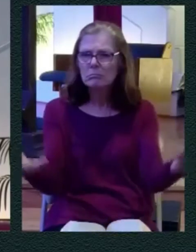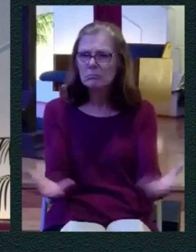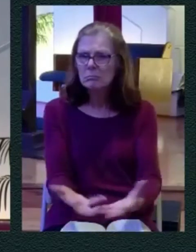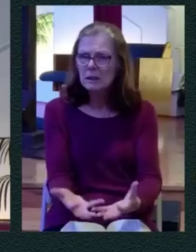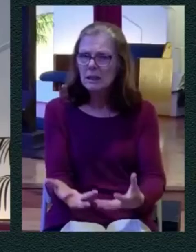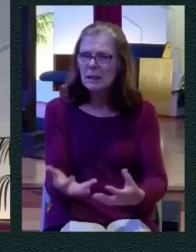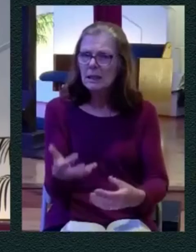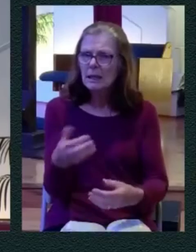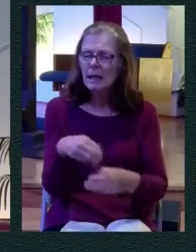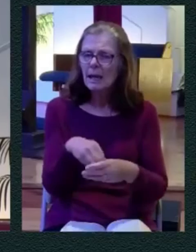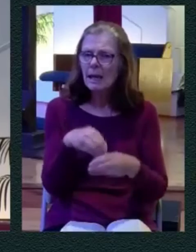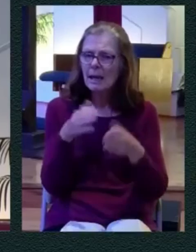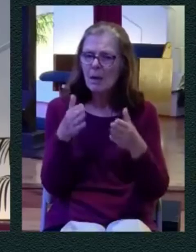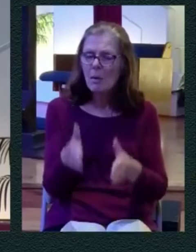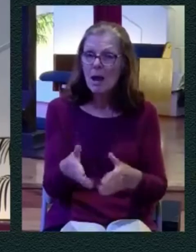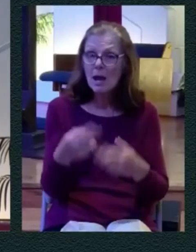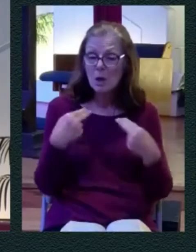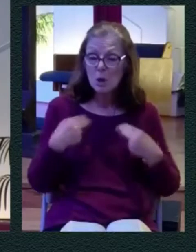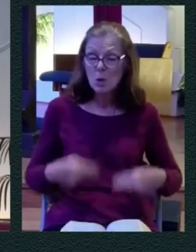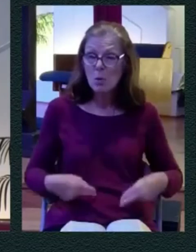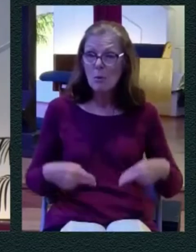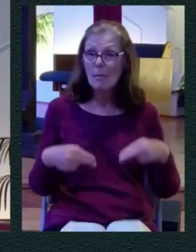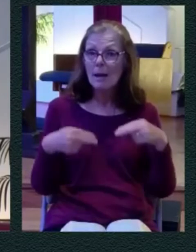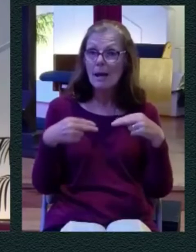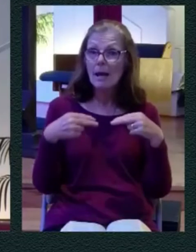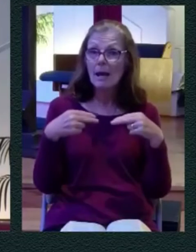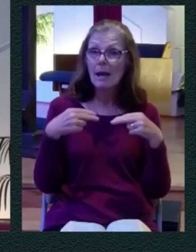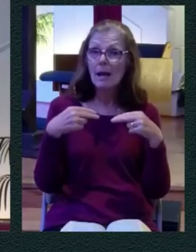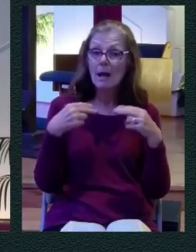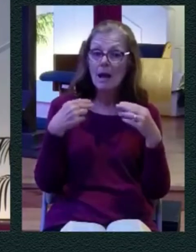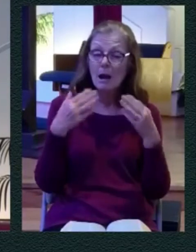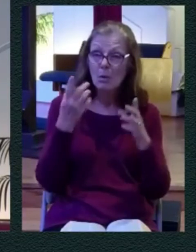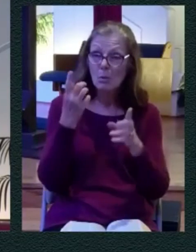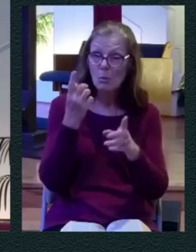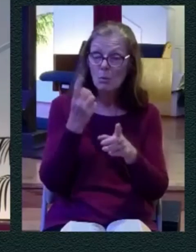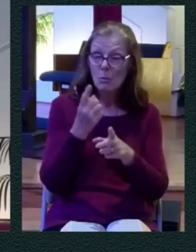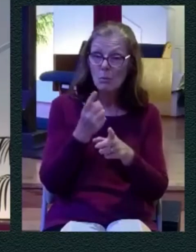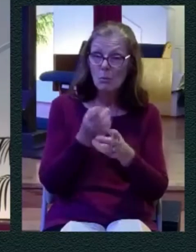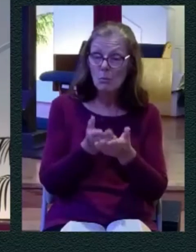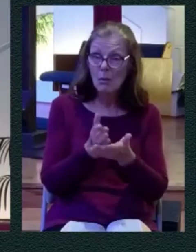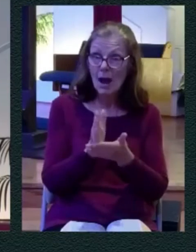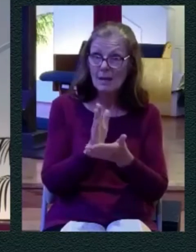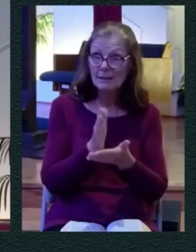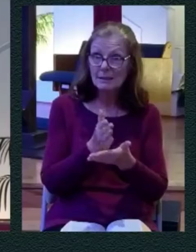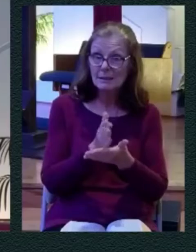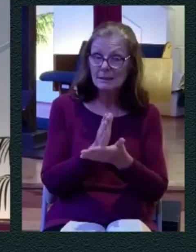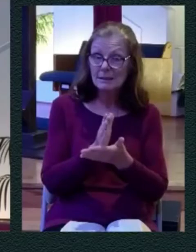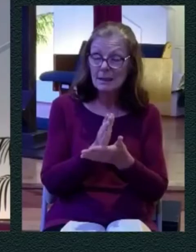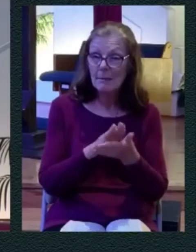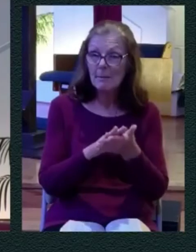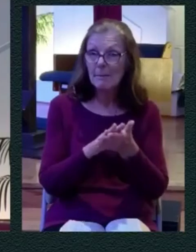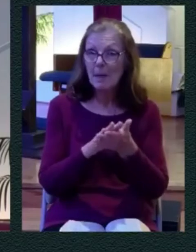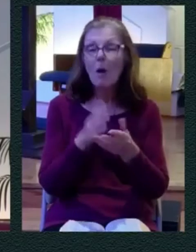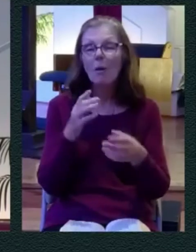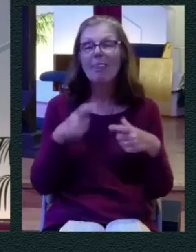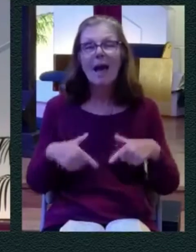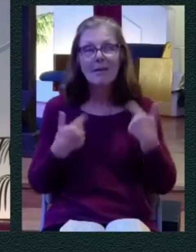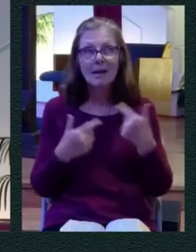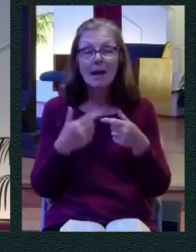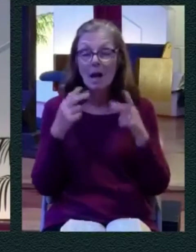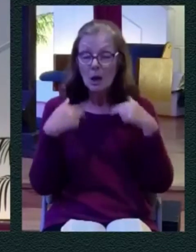human life is made more difficult, more painful,